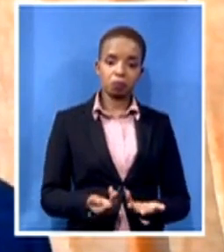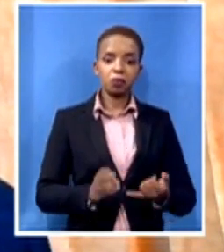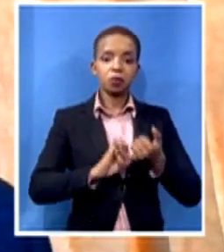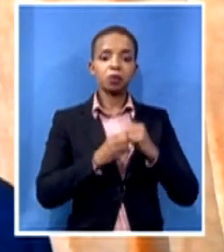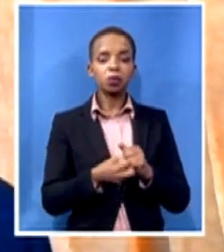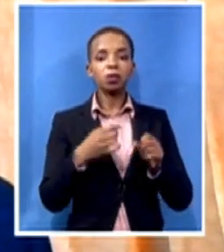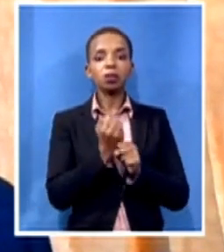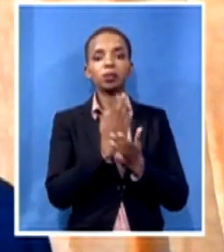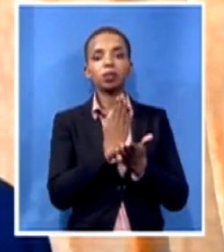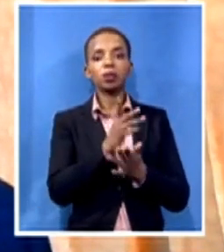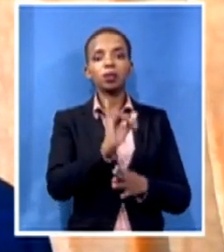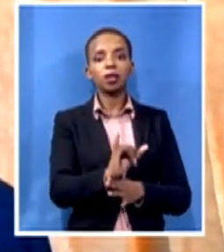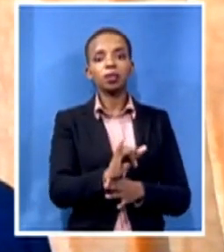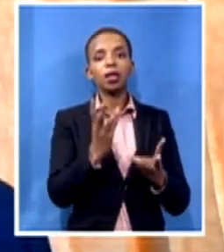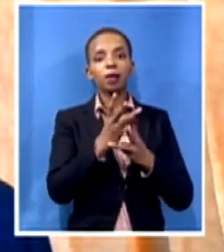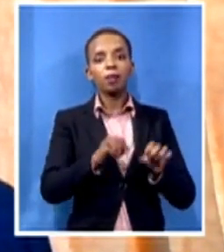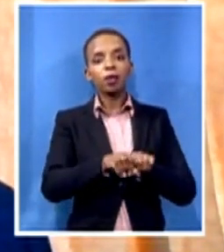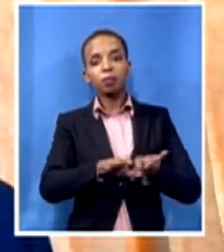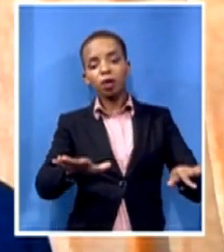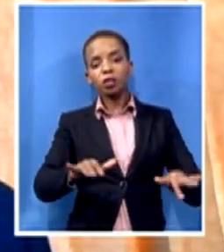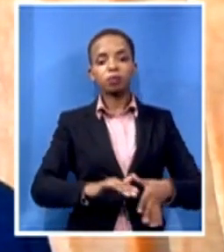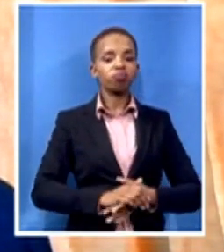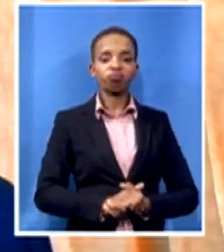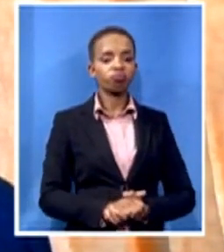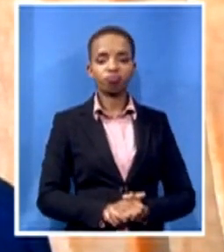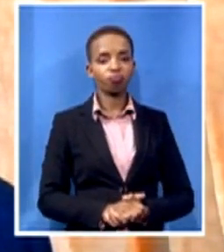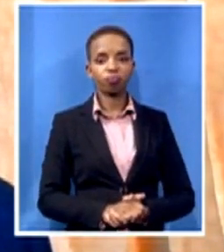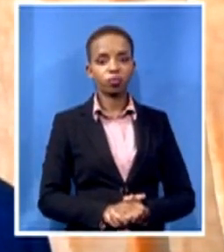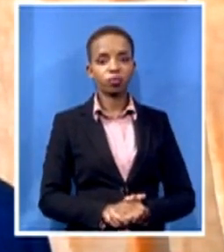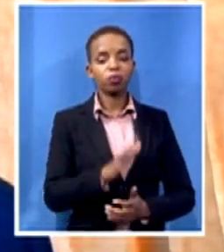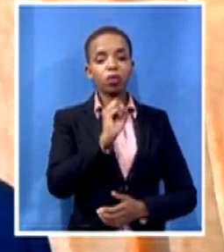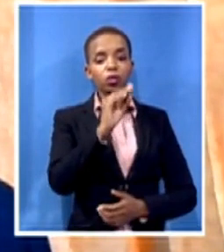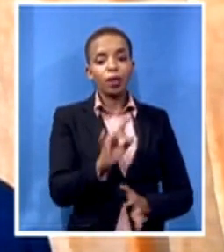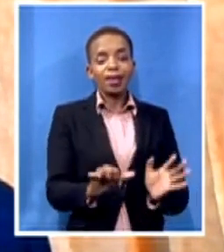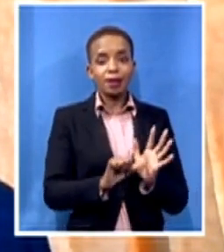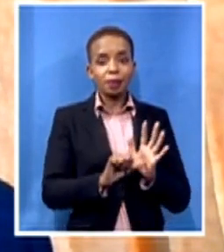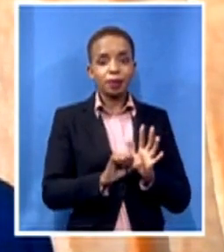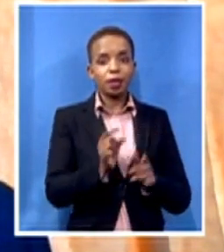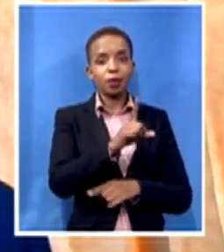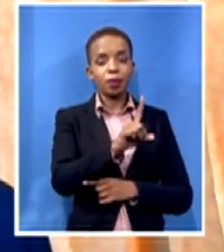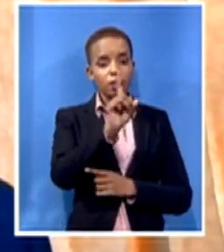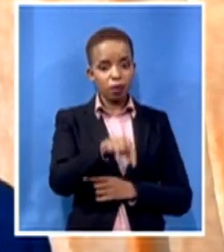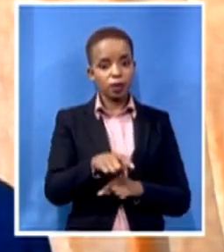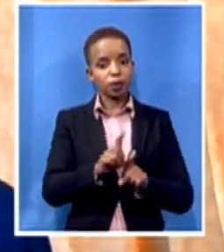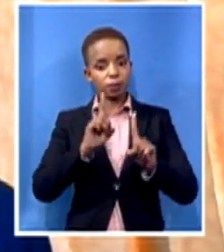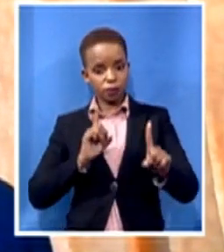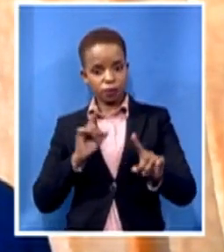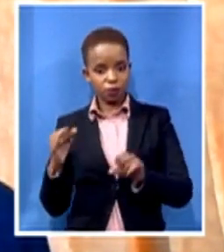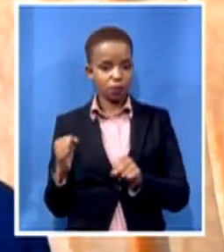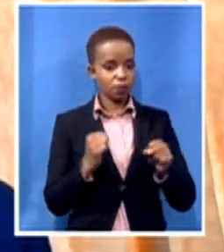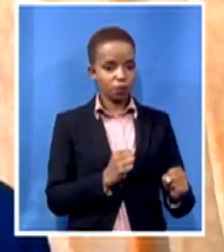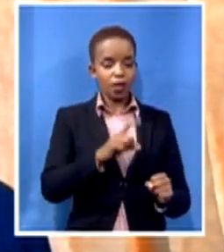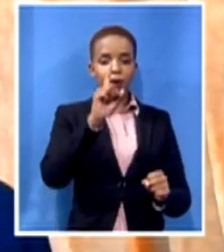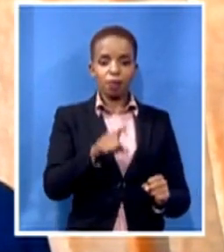is important to maintain social distancing, and it is important to disinfect the